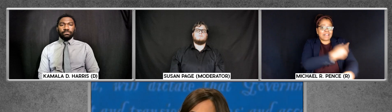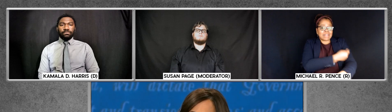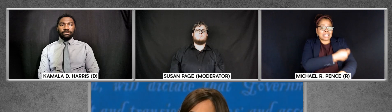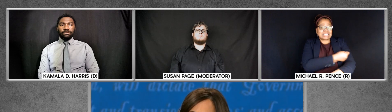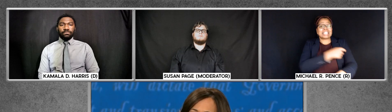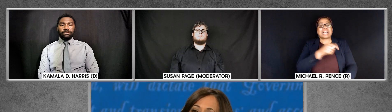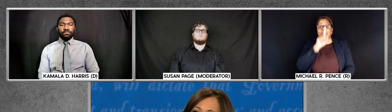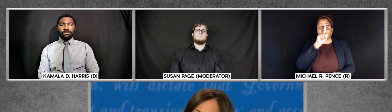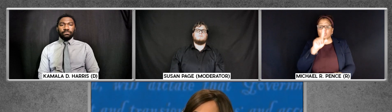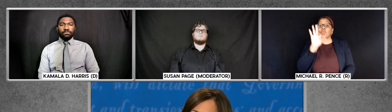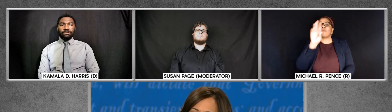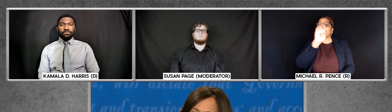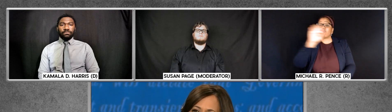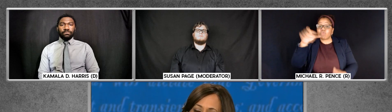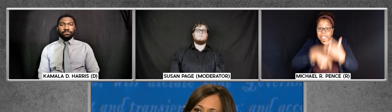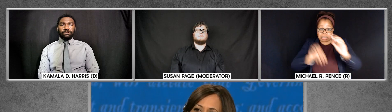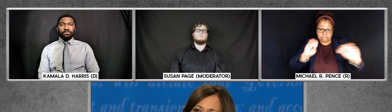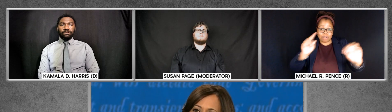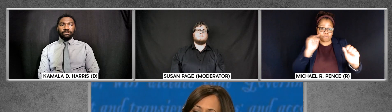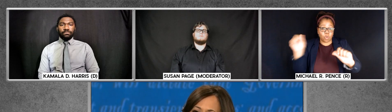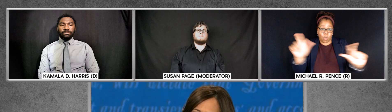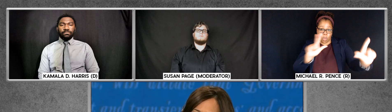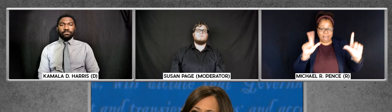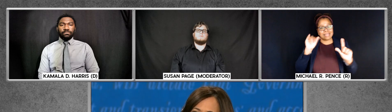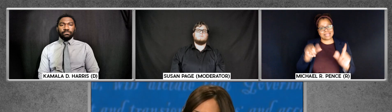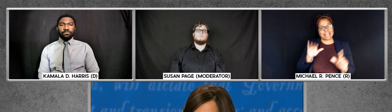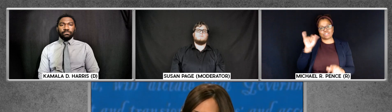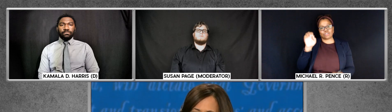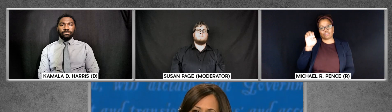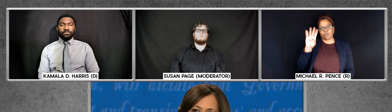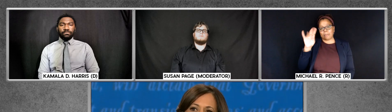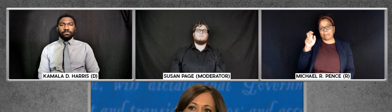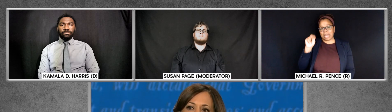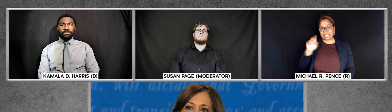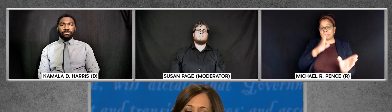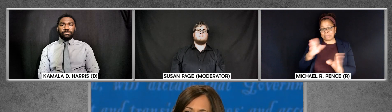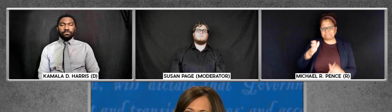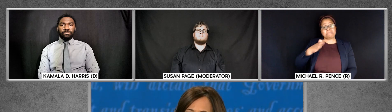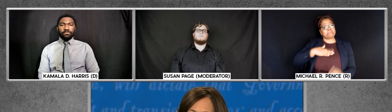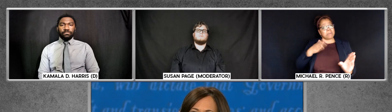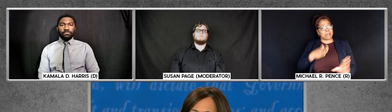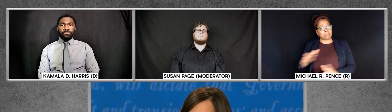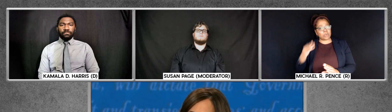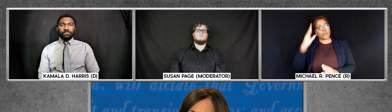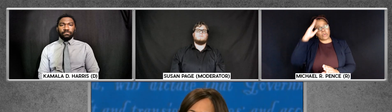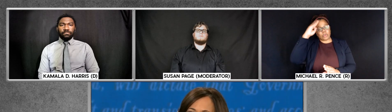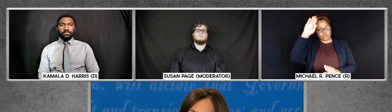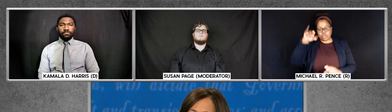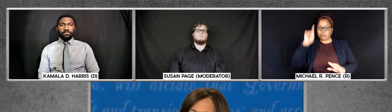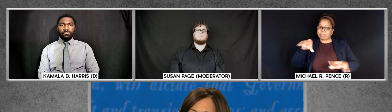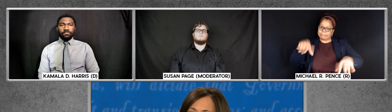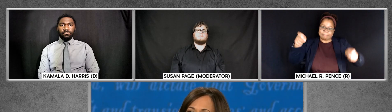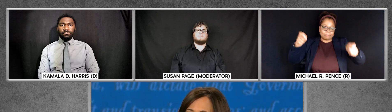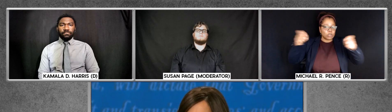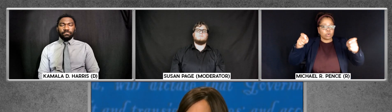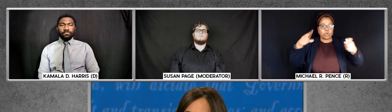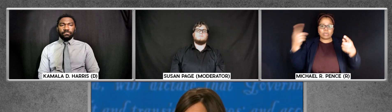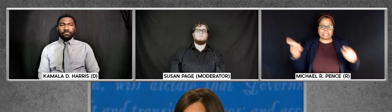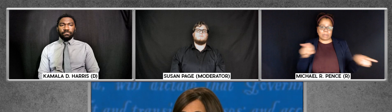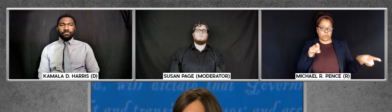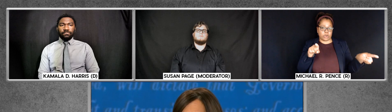all. That is the plan that Joe Biden has and that I have, knowing that we have to get a hold of what has been going on, and we